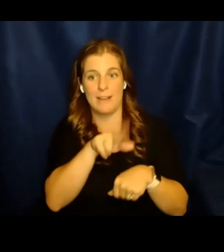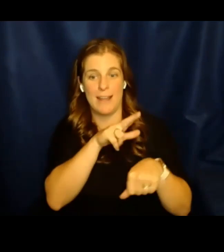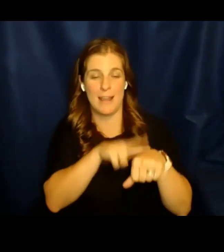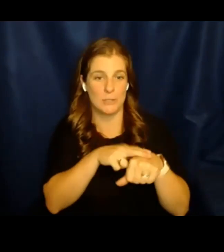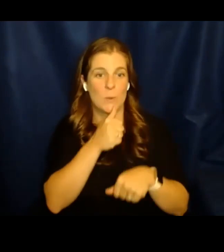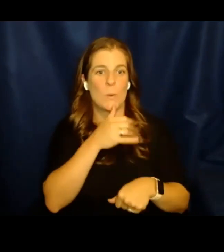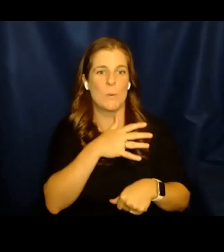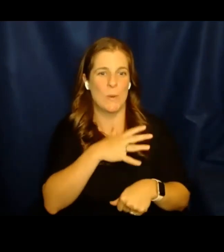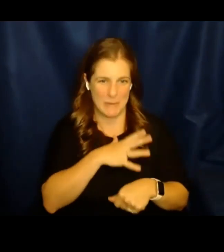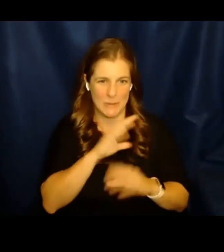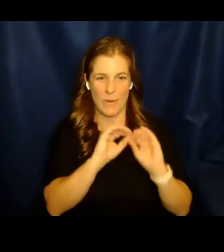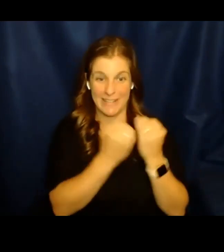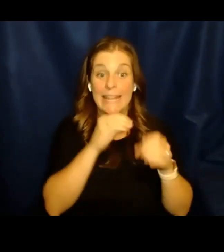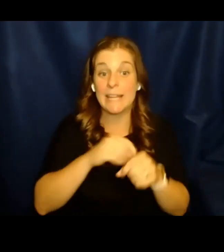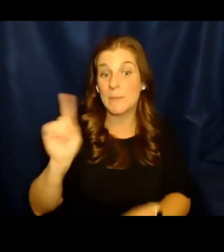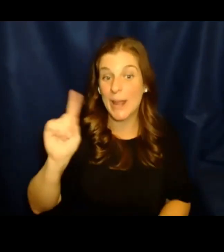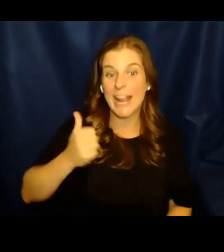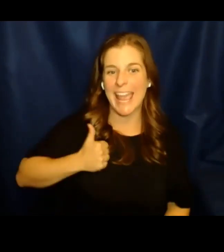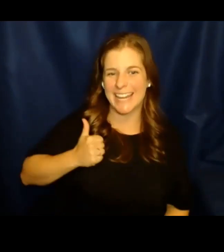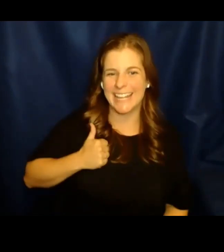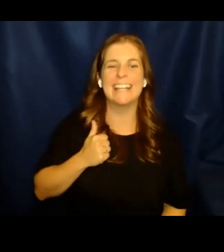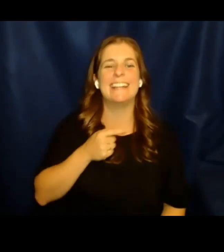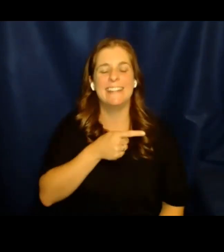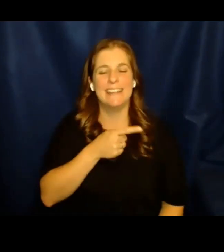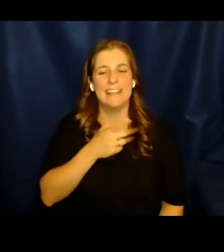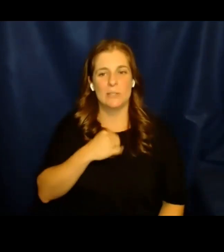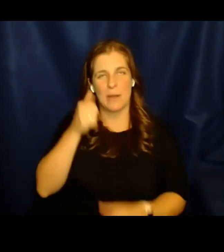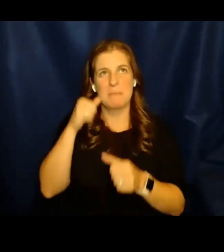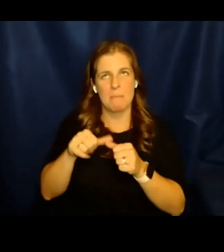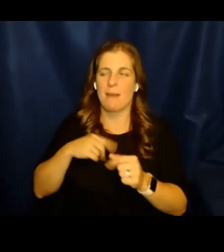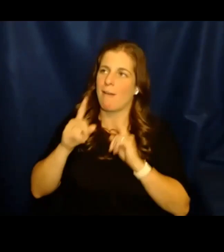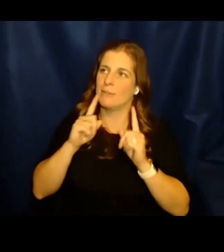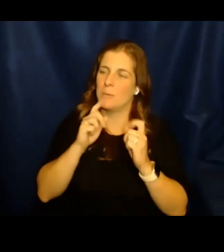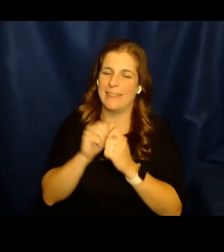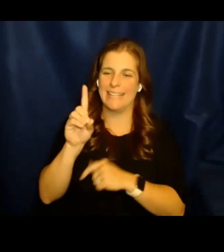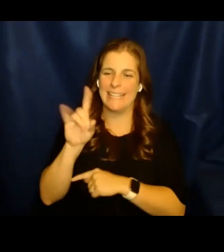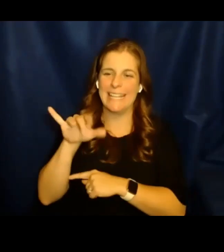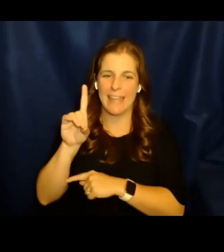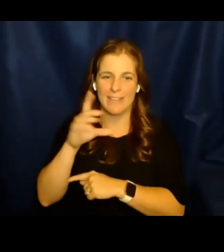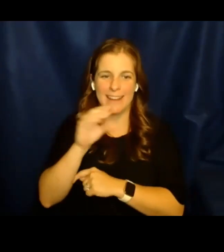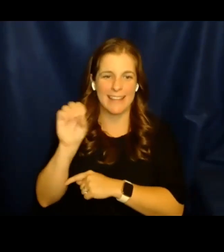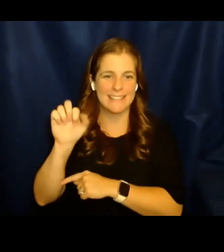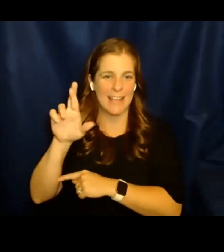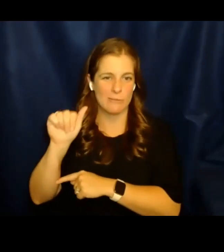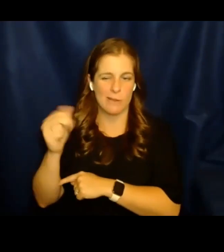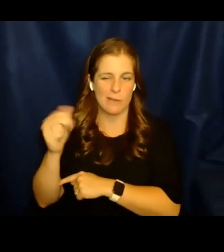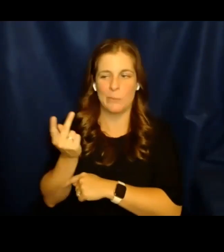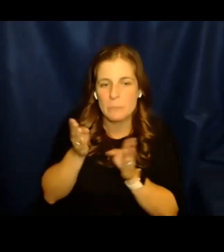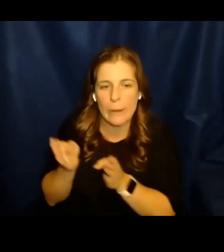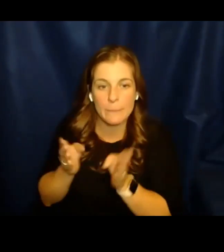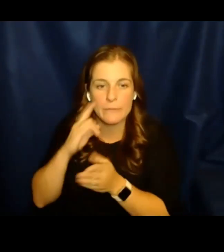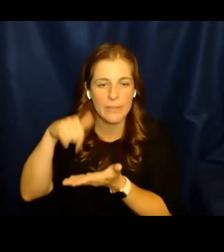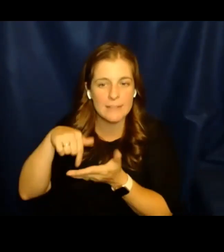Canada. And I was remembering in my conversation with David and Sandra in preparation for this plenary that